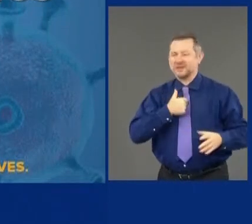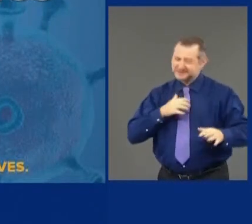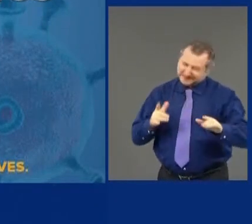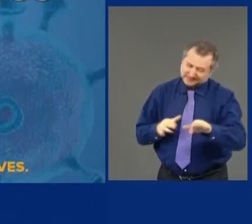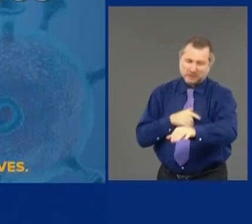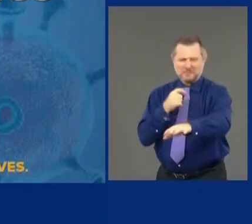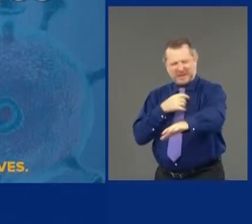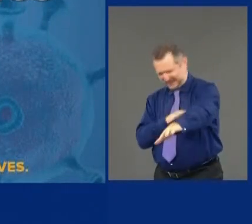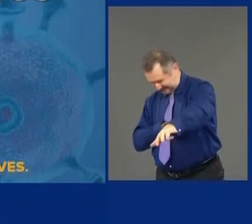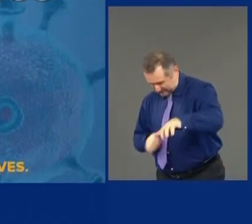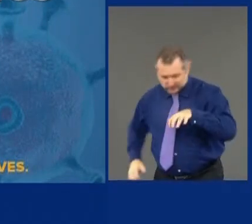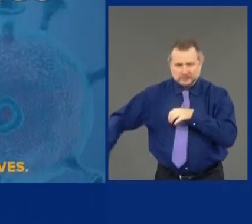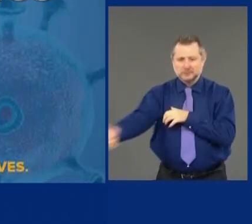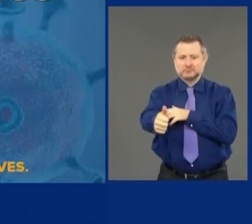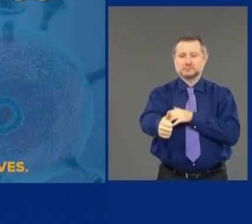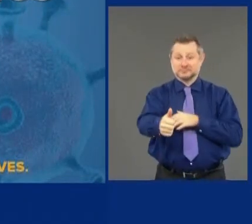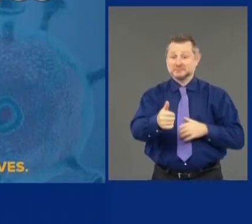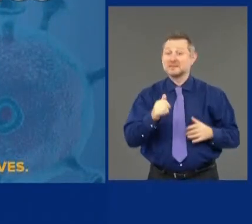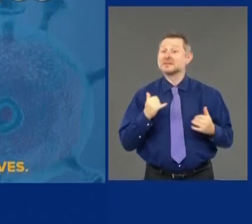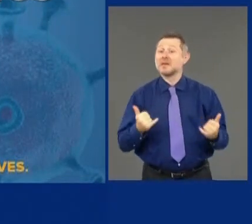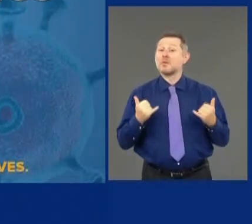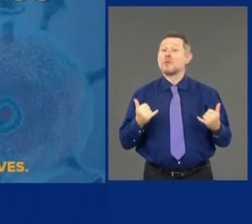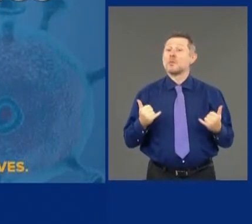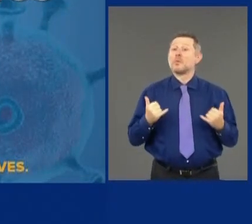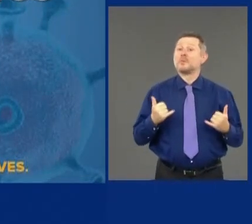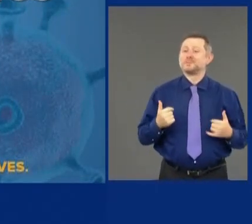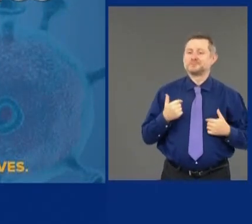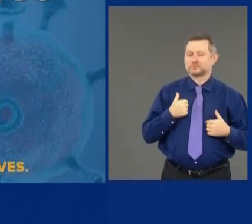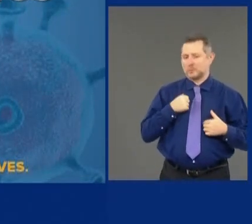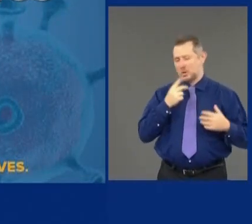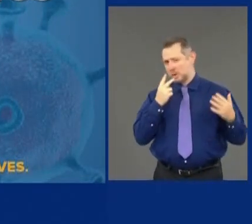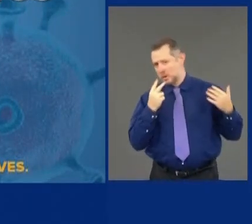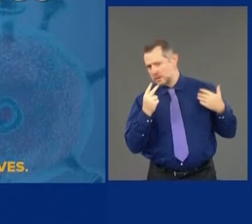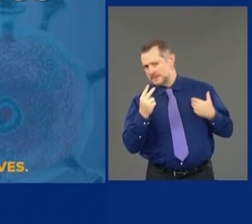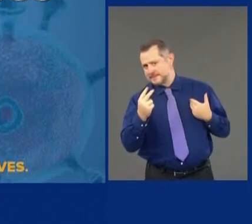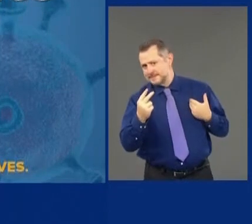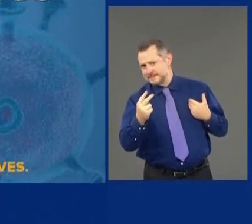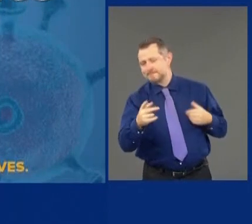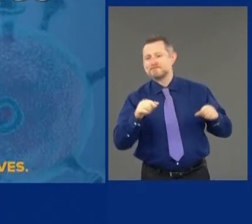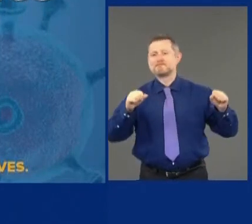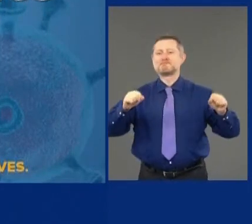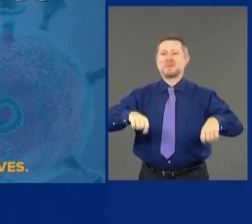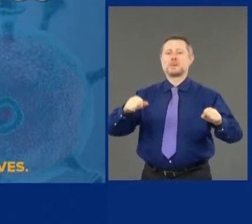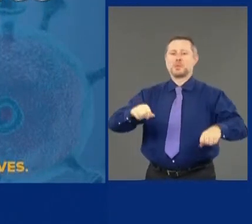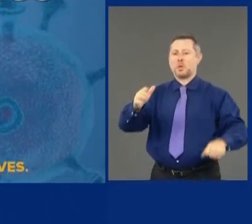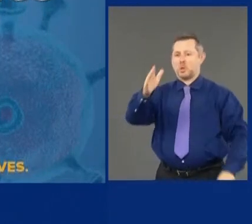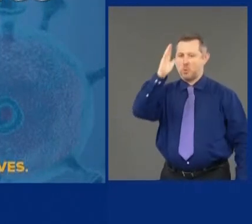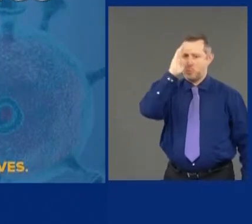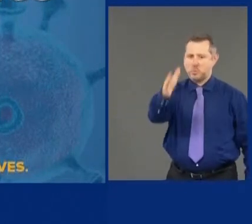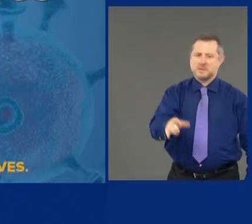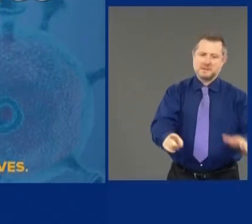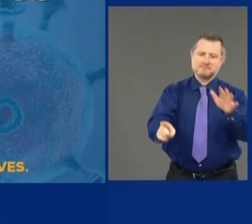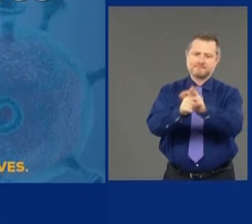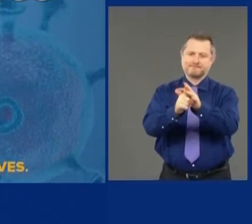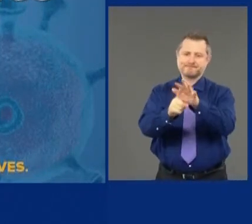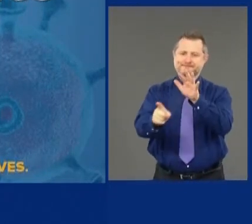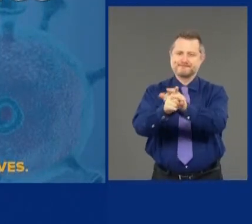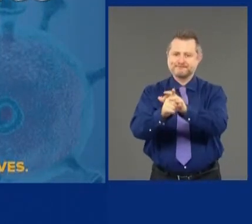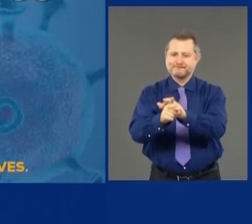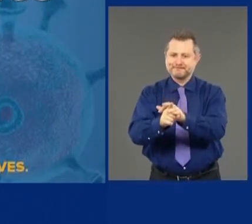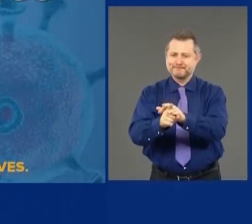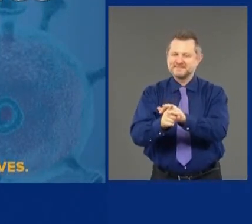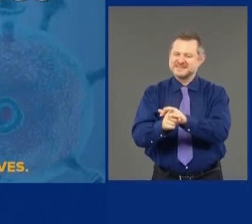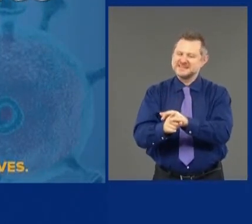now do is we anticipate what could happen and anticipate the issue before